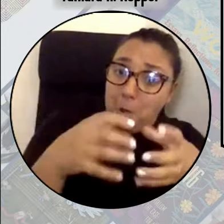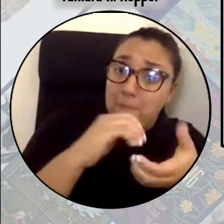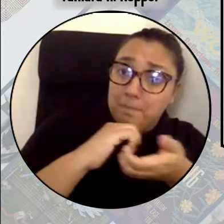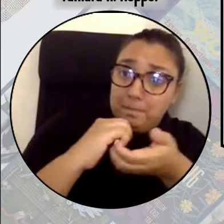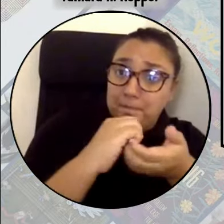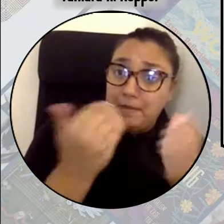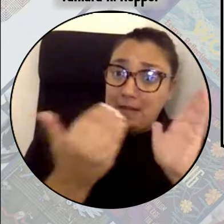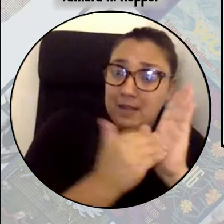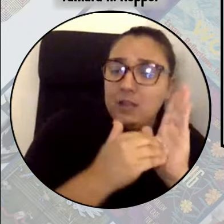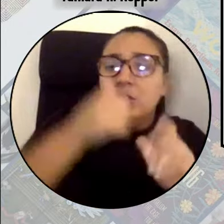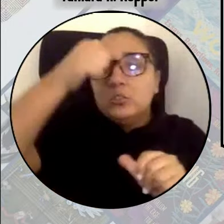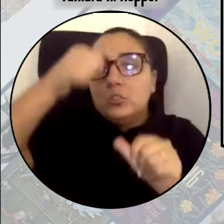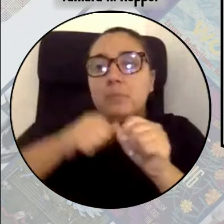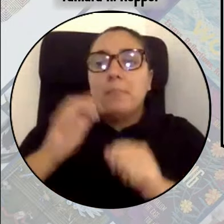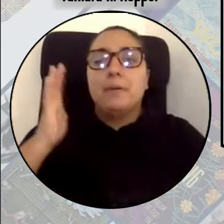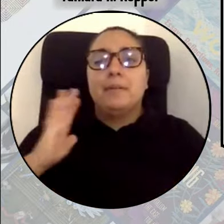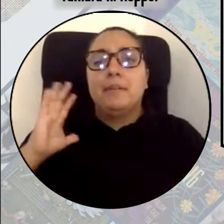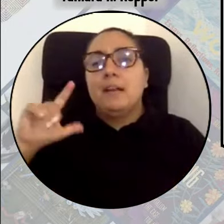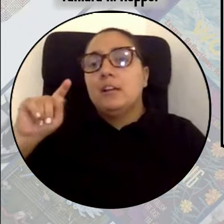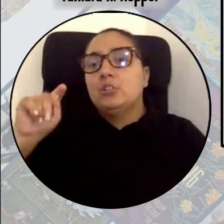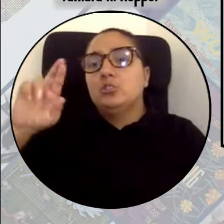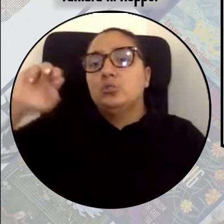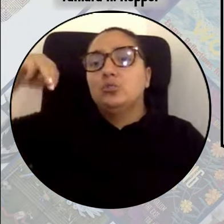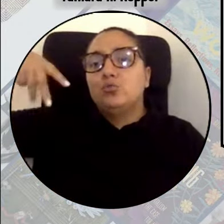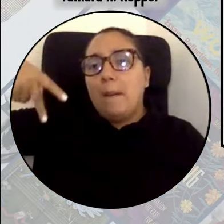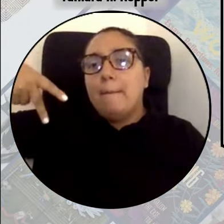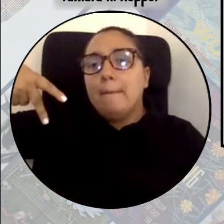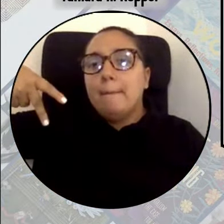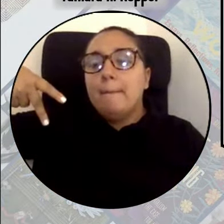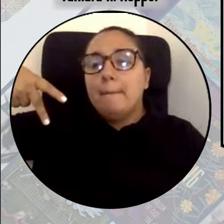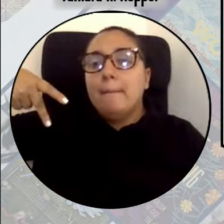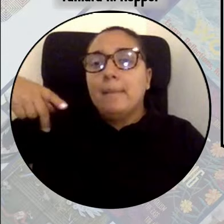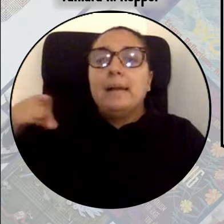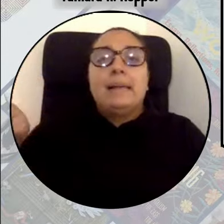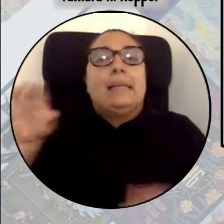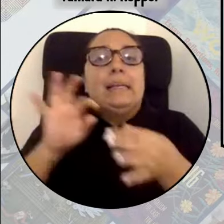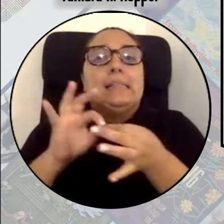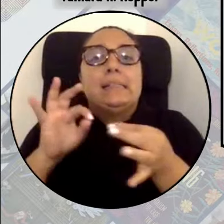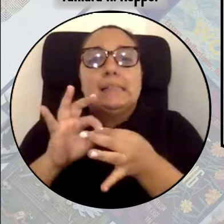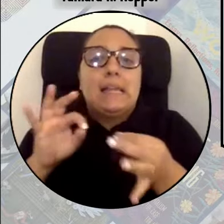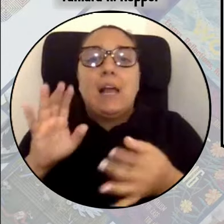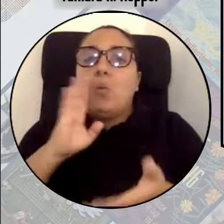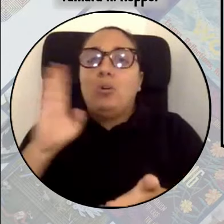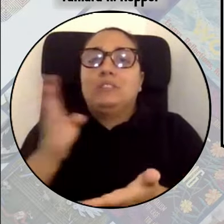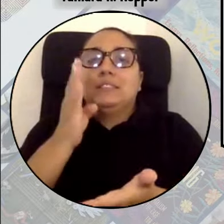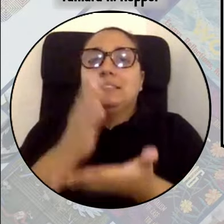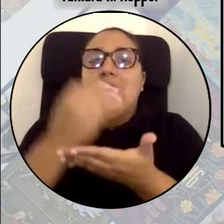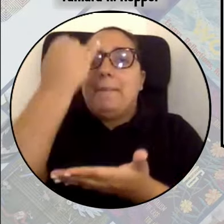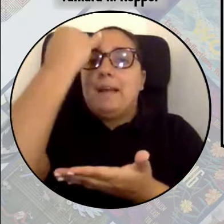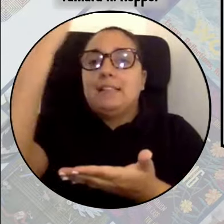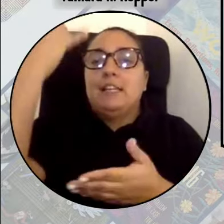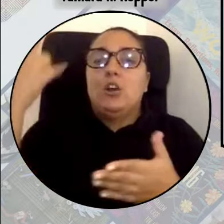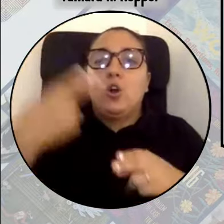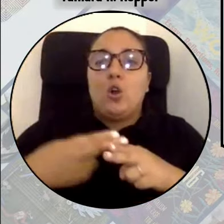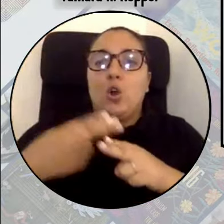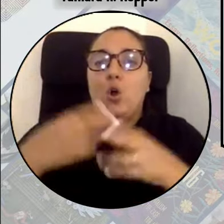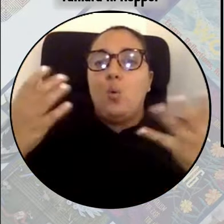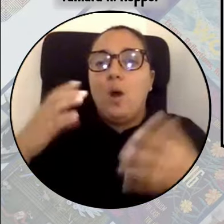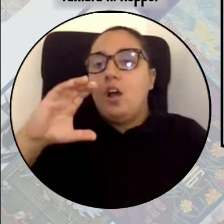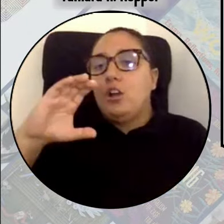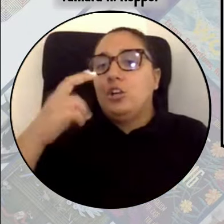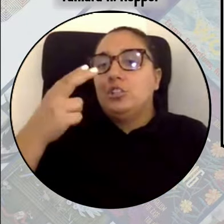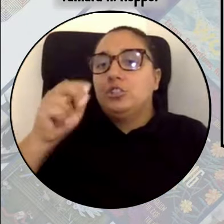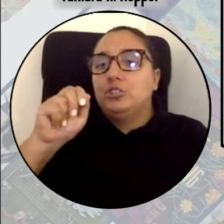remember, President Trump was claiming that he was going to get rid of so-called chain migration, right? Chain